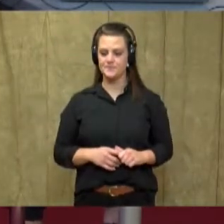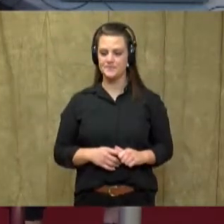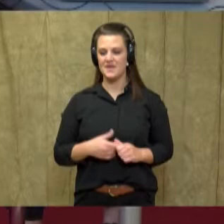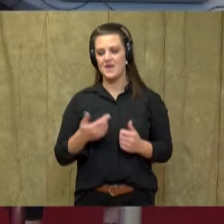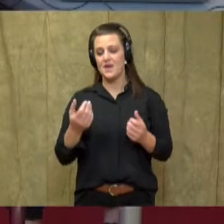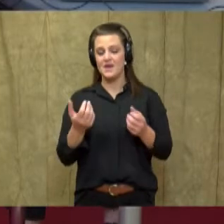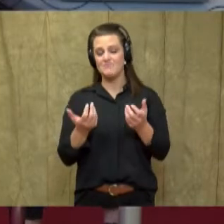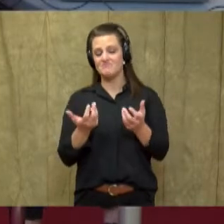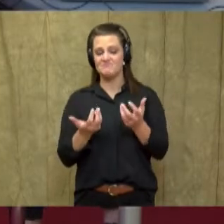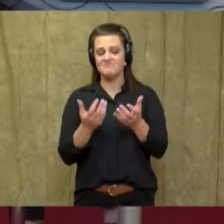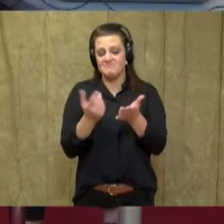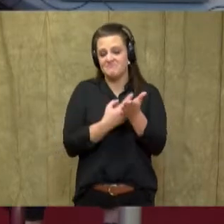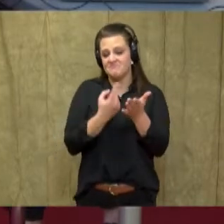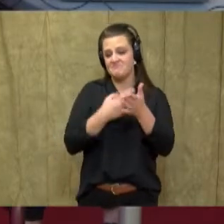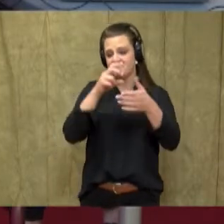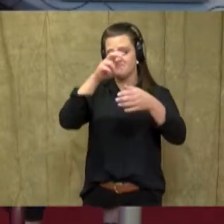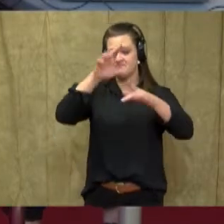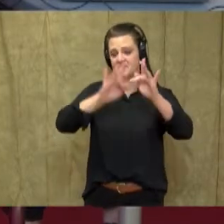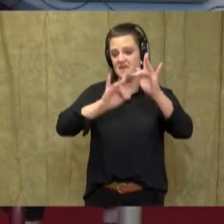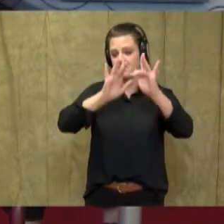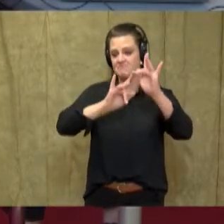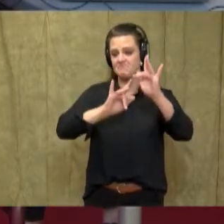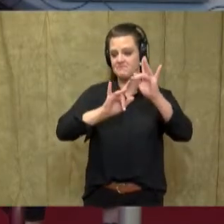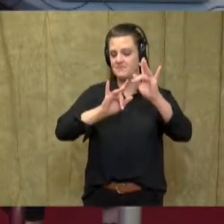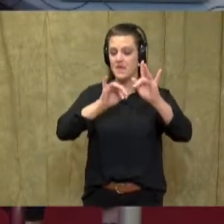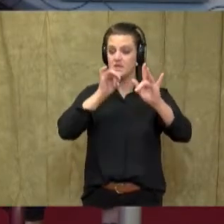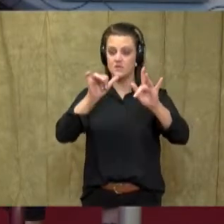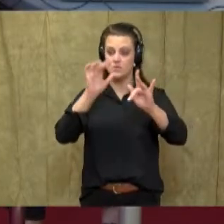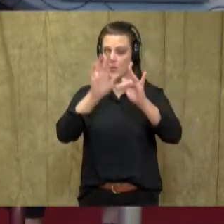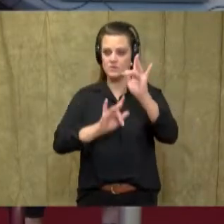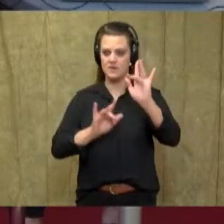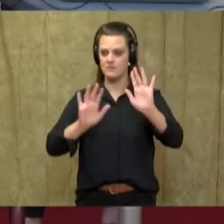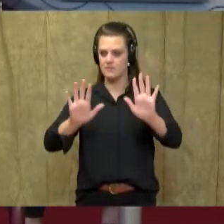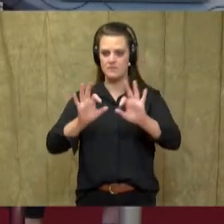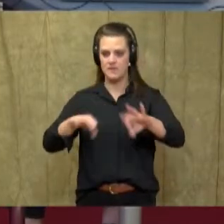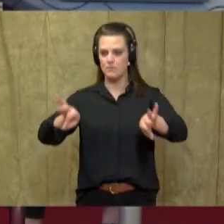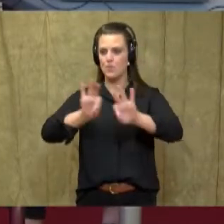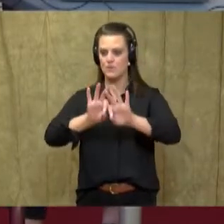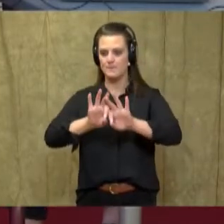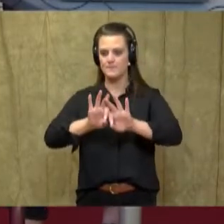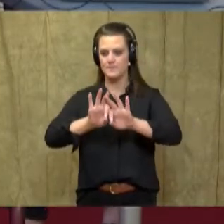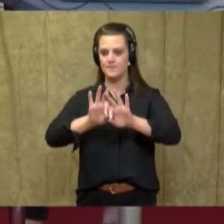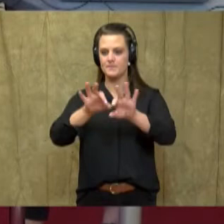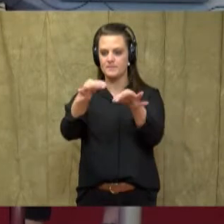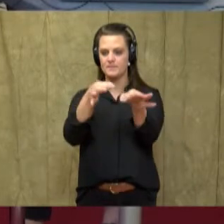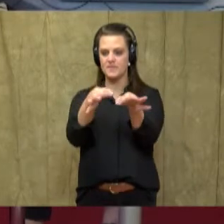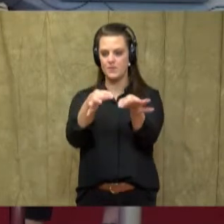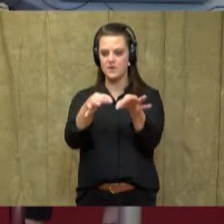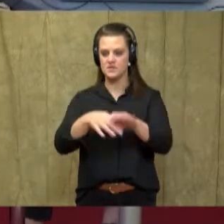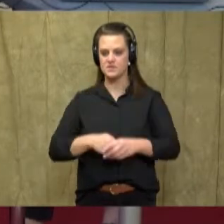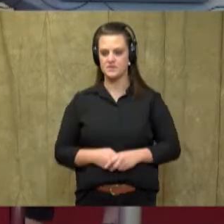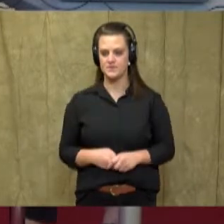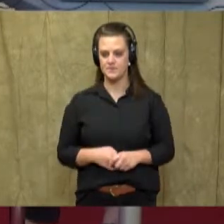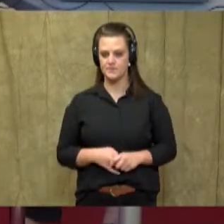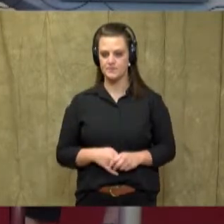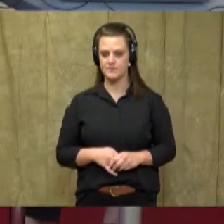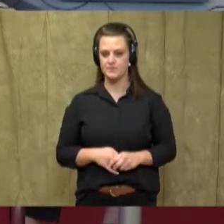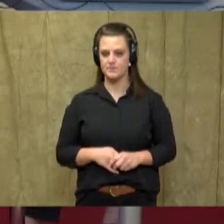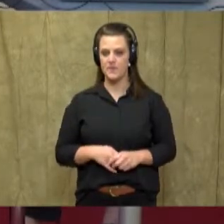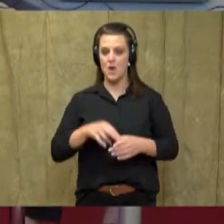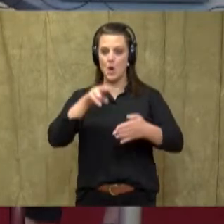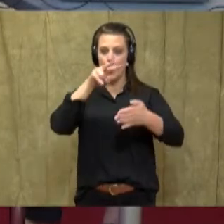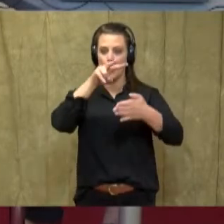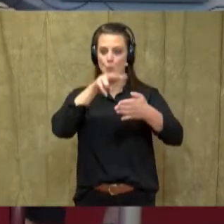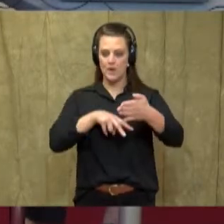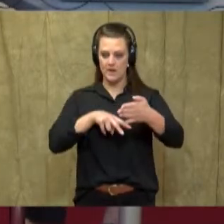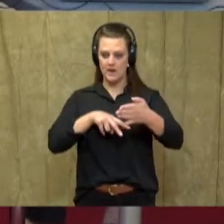skip over it. Please do not skip over the bolded text. In this case, the directions. So it says, read